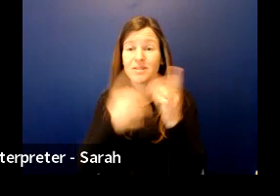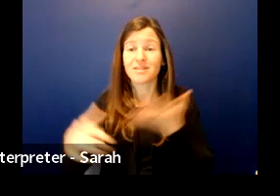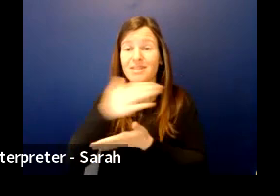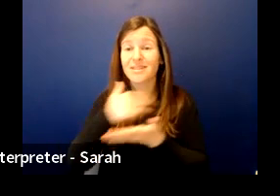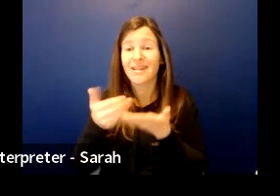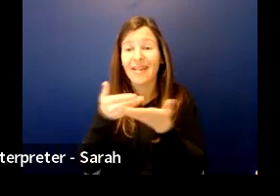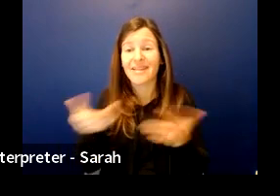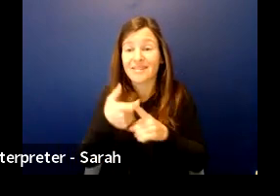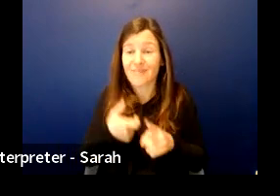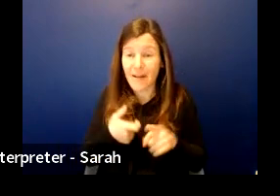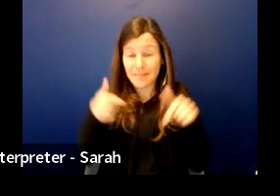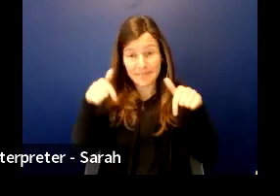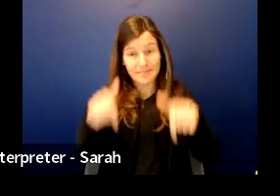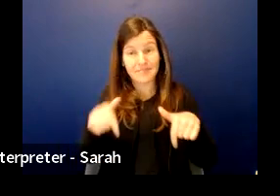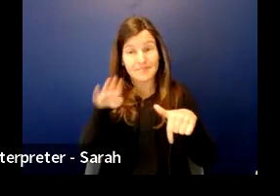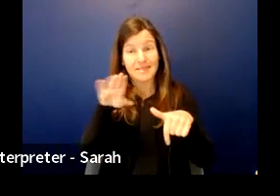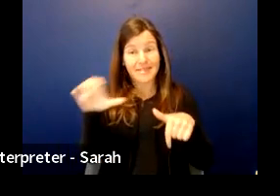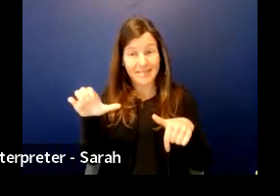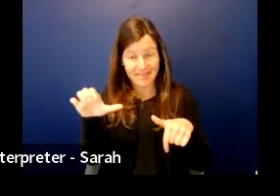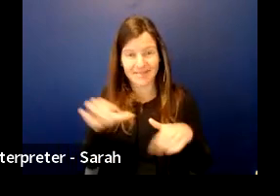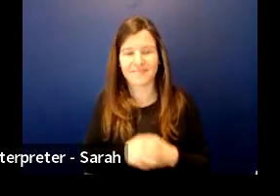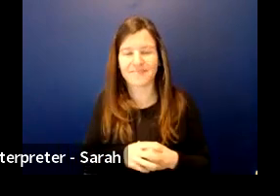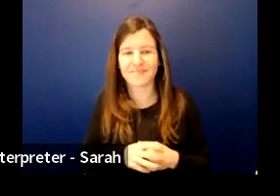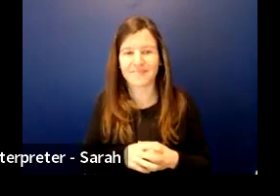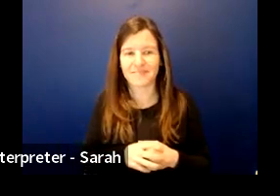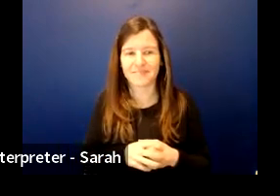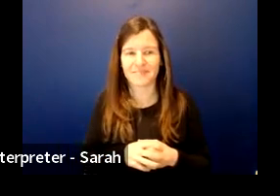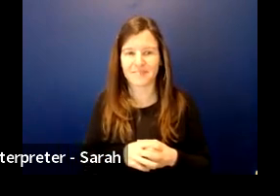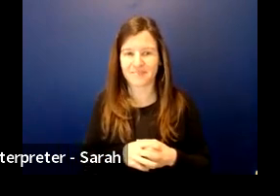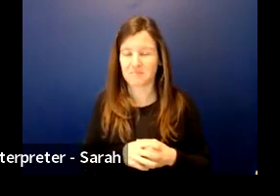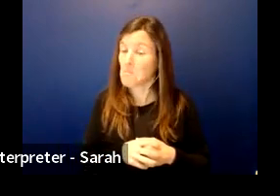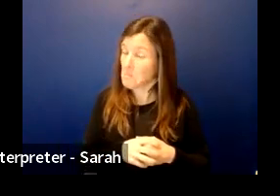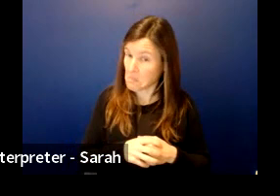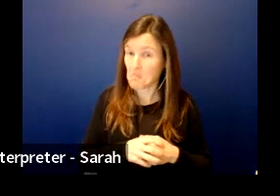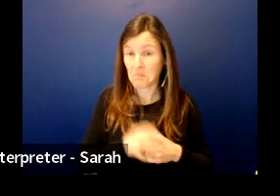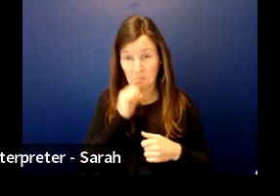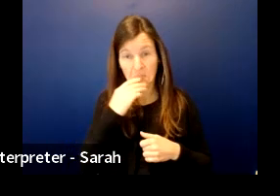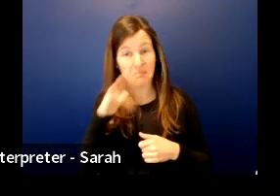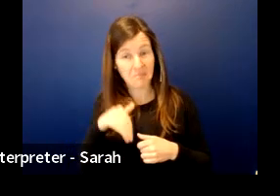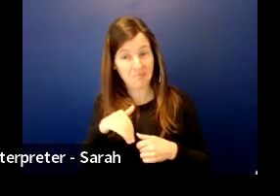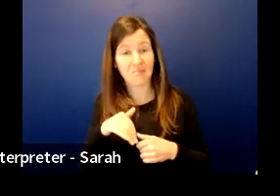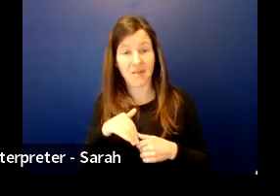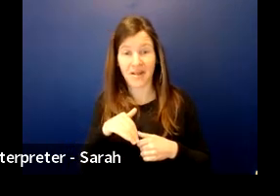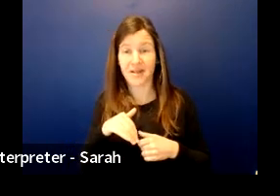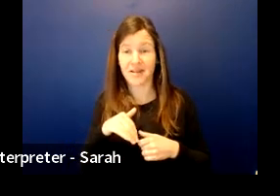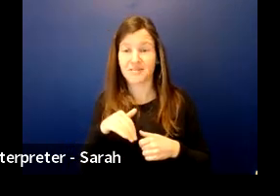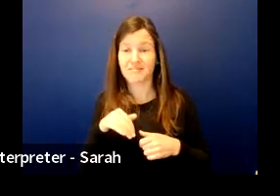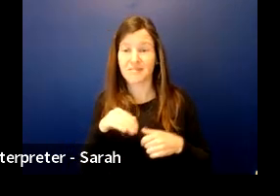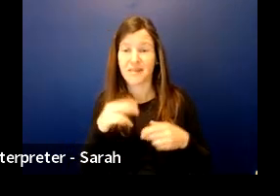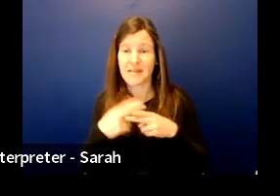BC, from British Columbia. How did people do on that one? Not too badly. We've got some more movement on that